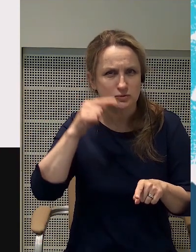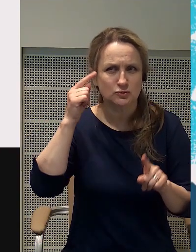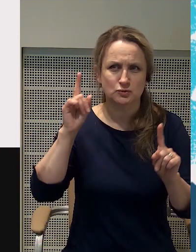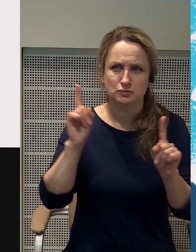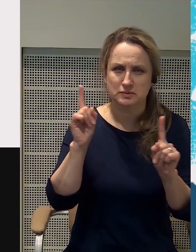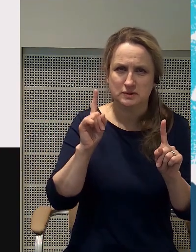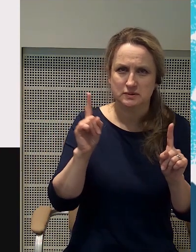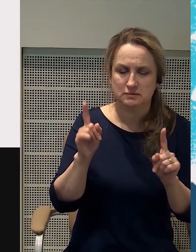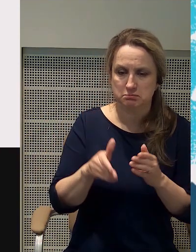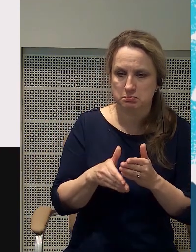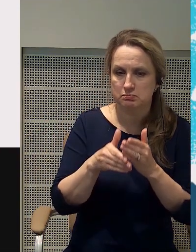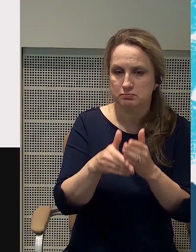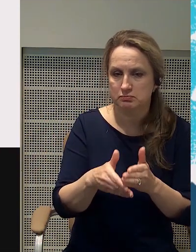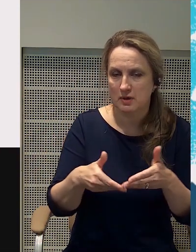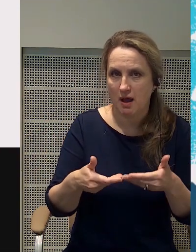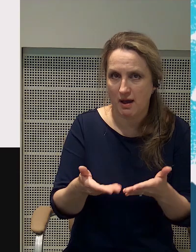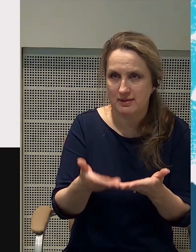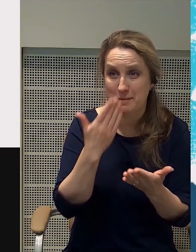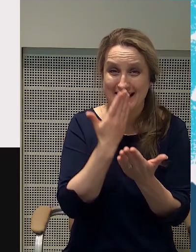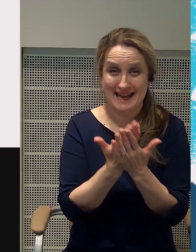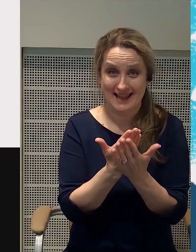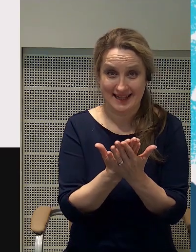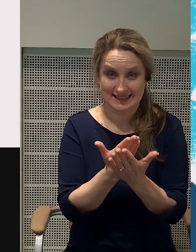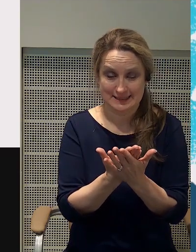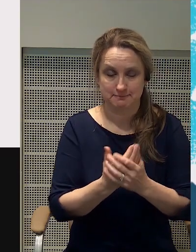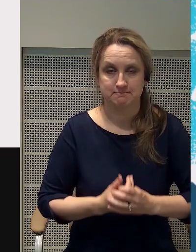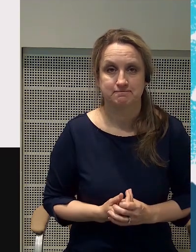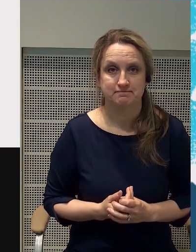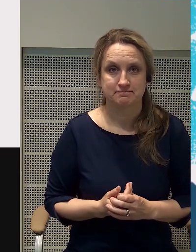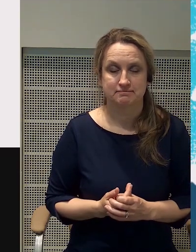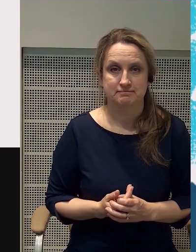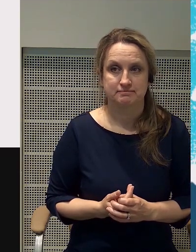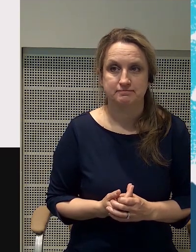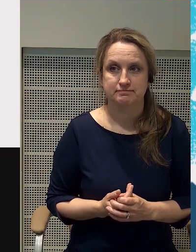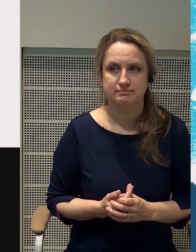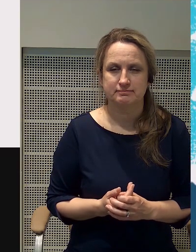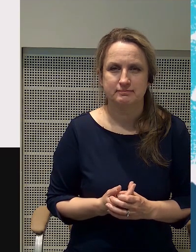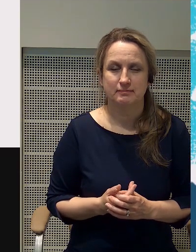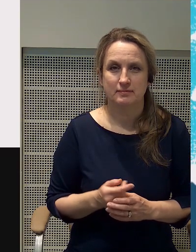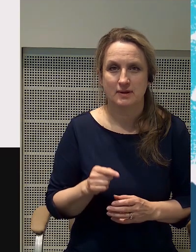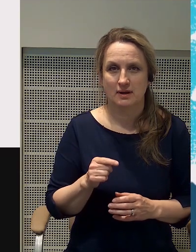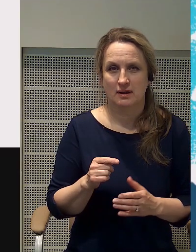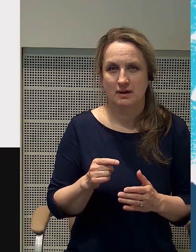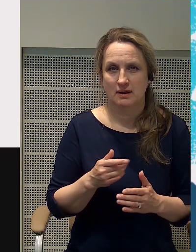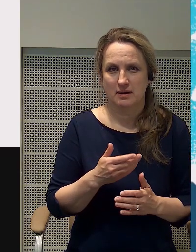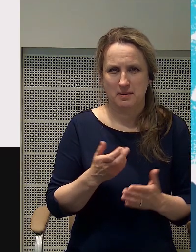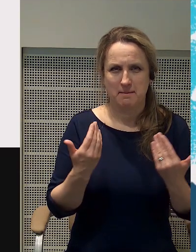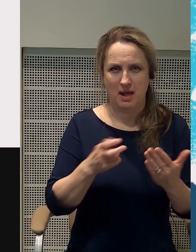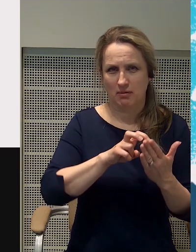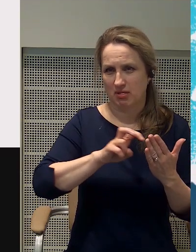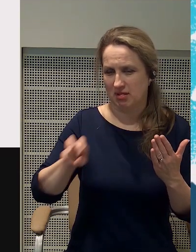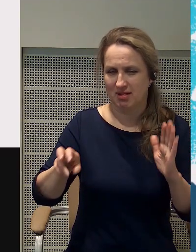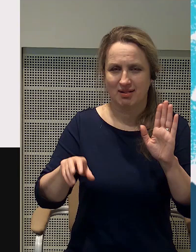example of a case study where a company wanted to enter into different countries. They wanted to bring treatments